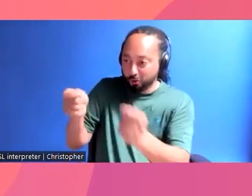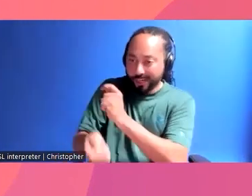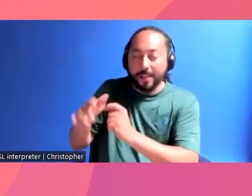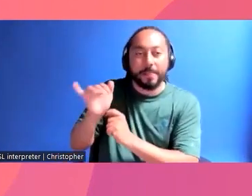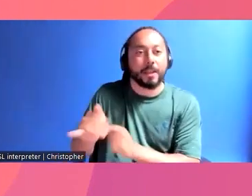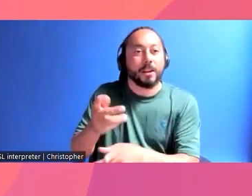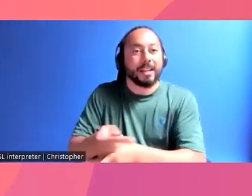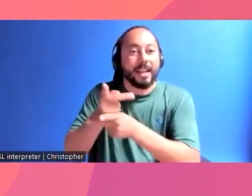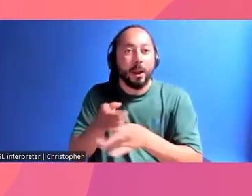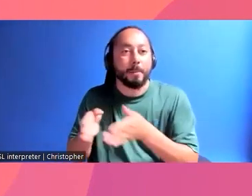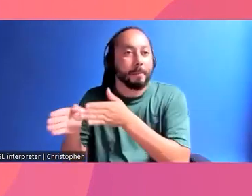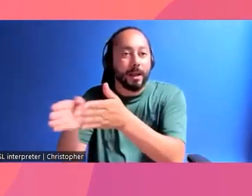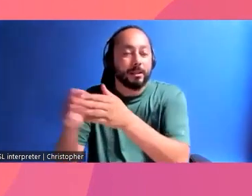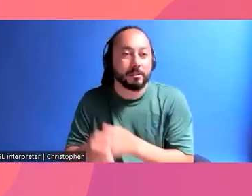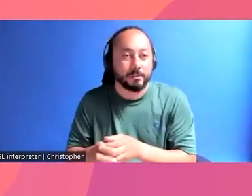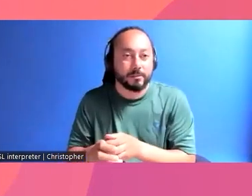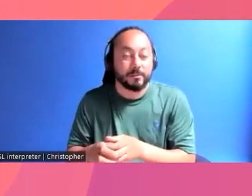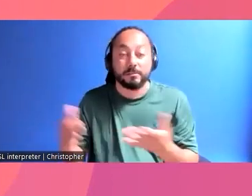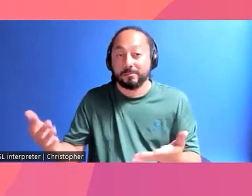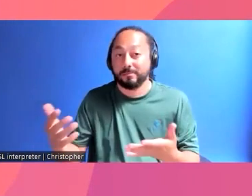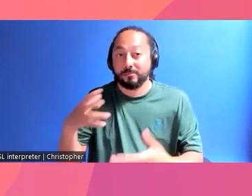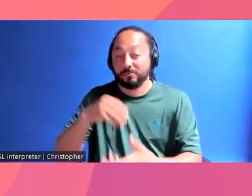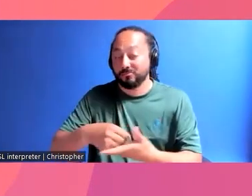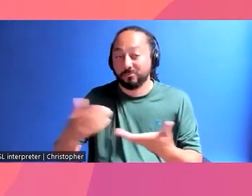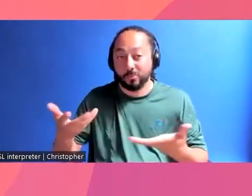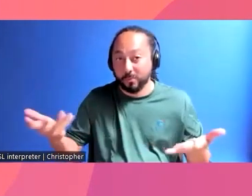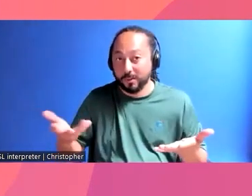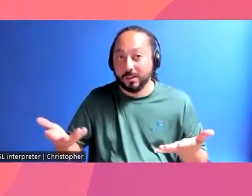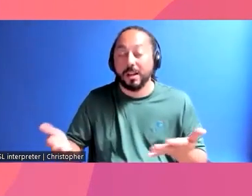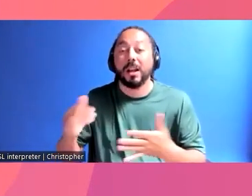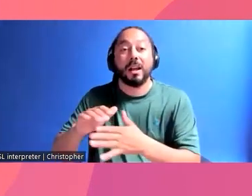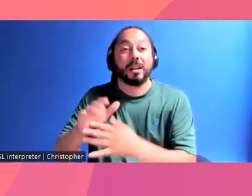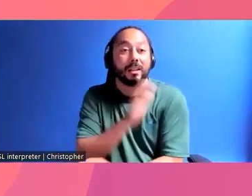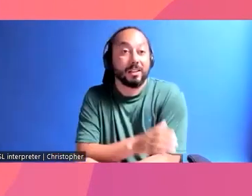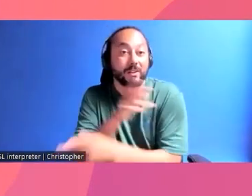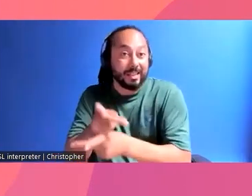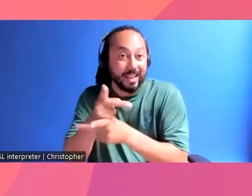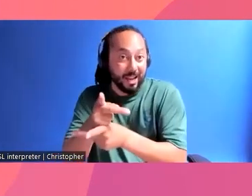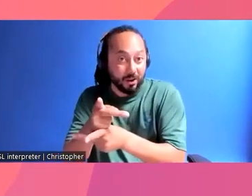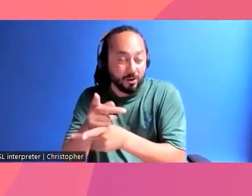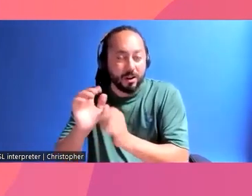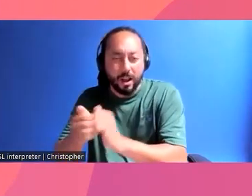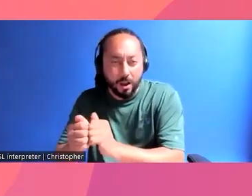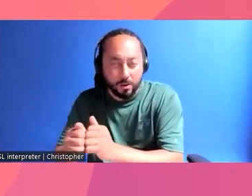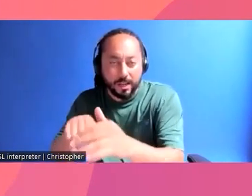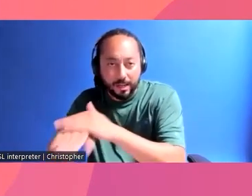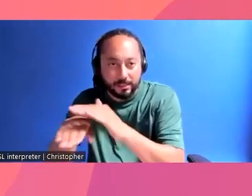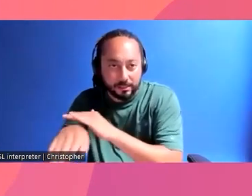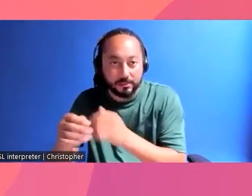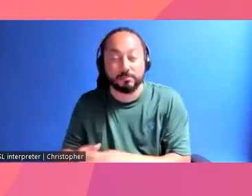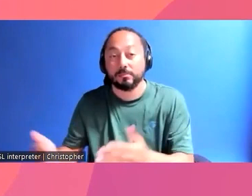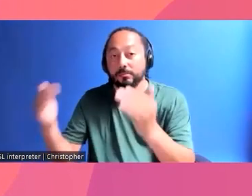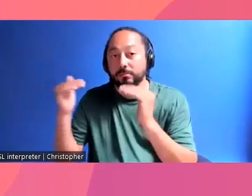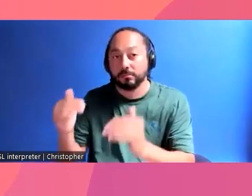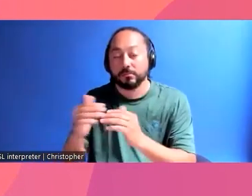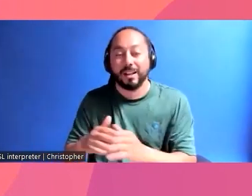traumatic brain injury, including accessing clinical care pathways, how the mechanism of injury and other